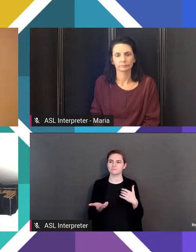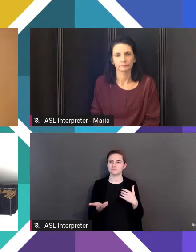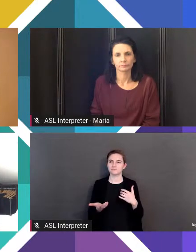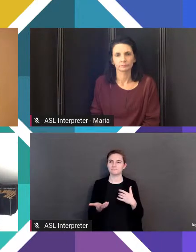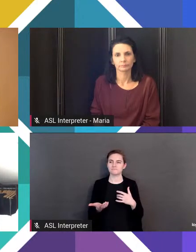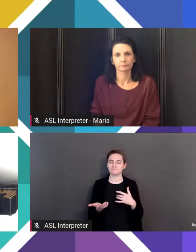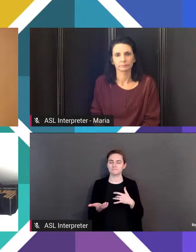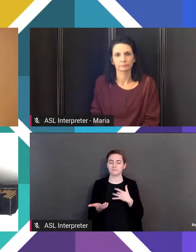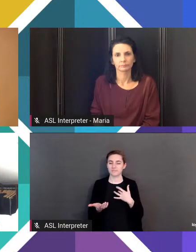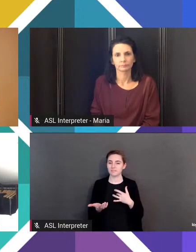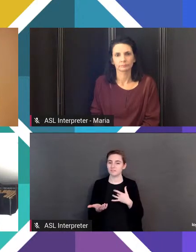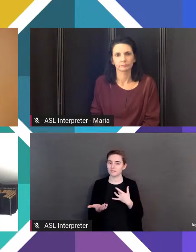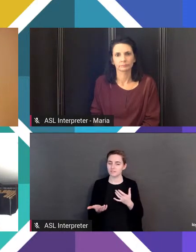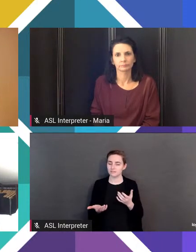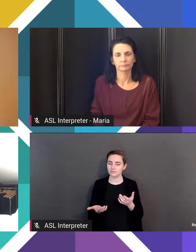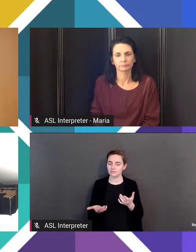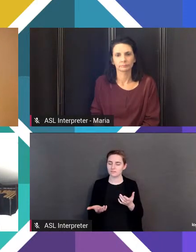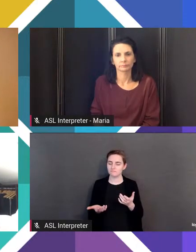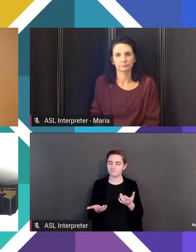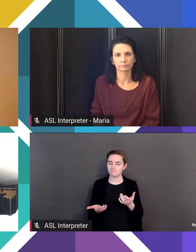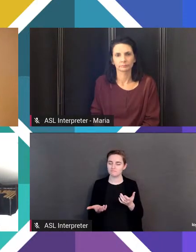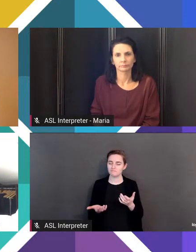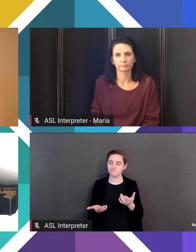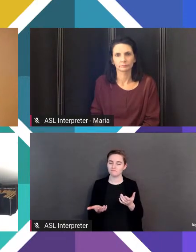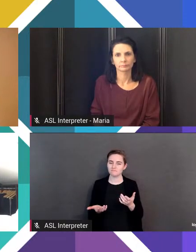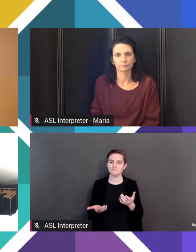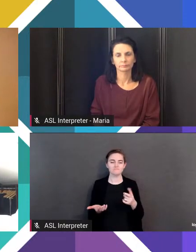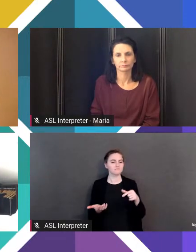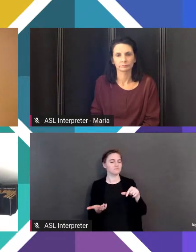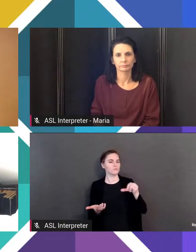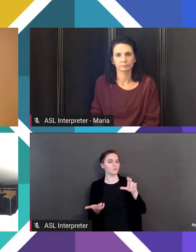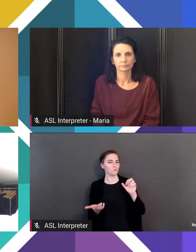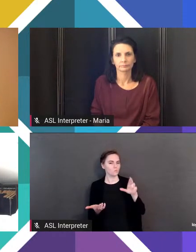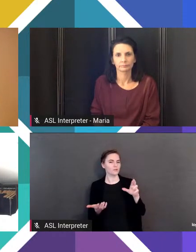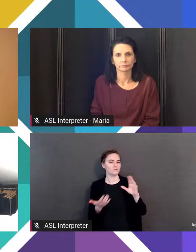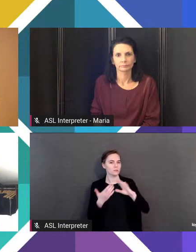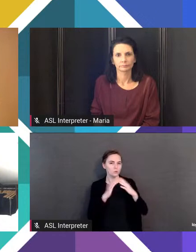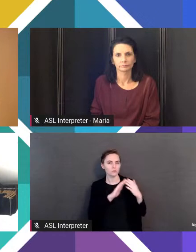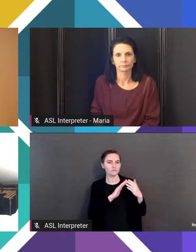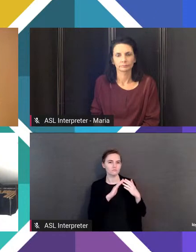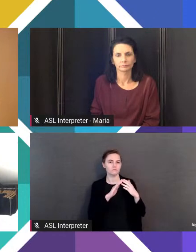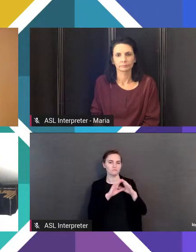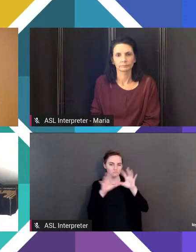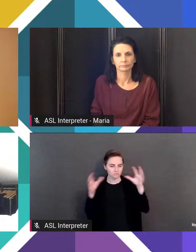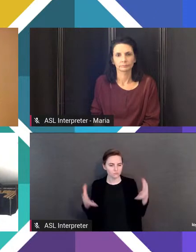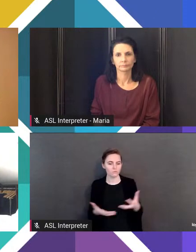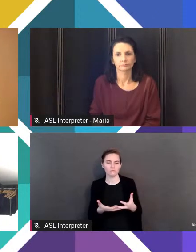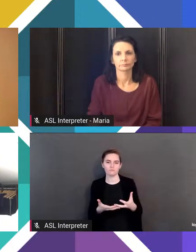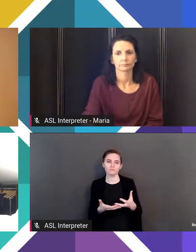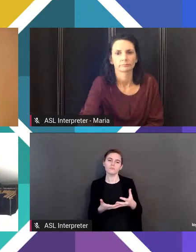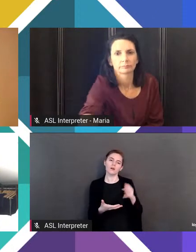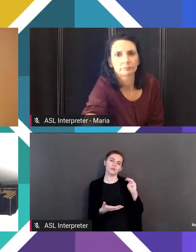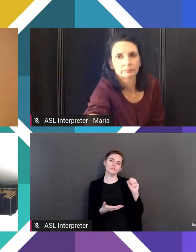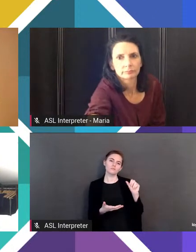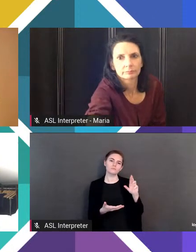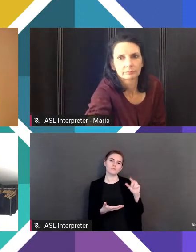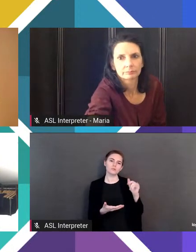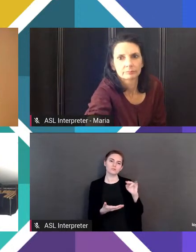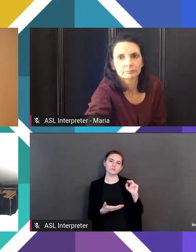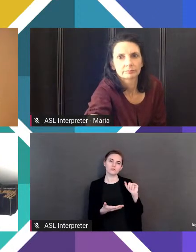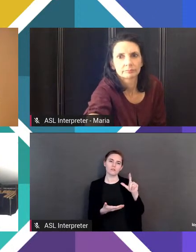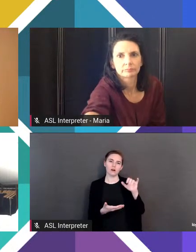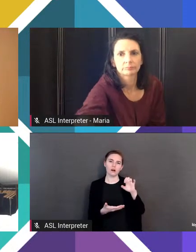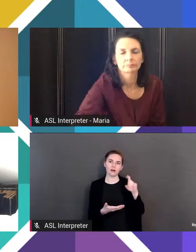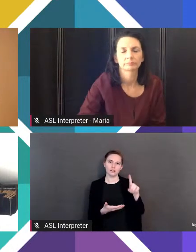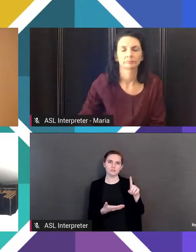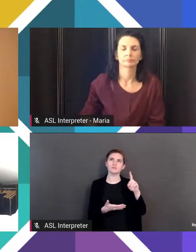on the like the queer community as a whole. We're a marginalized group, but among us, I think it's the